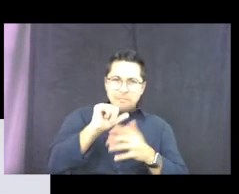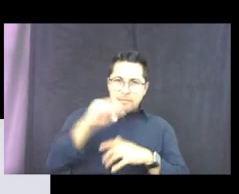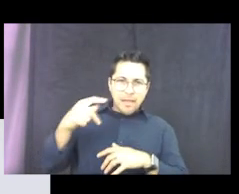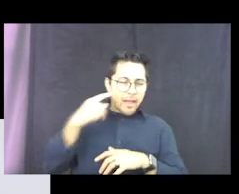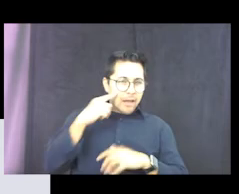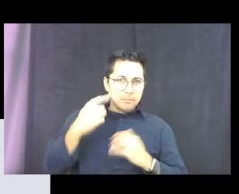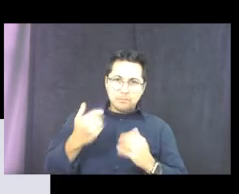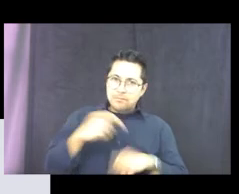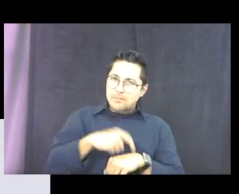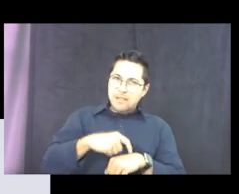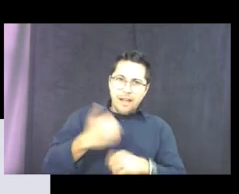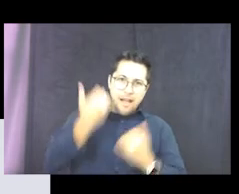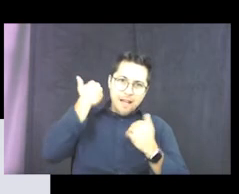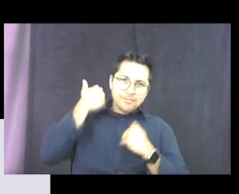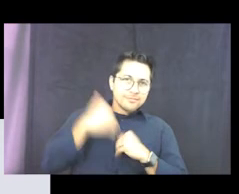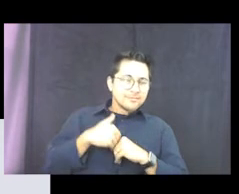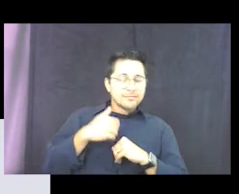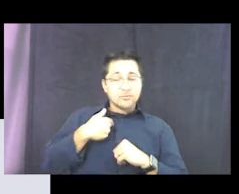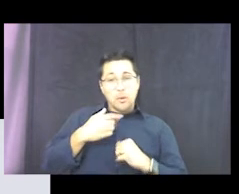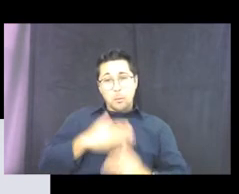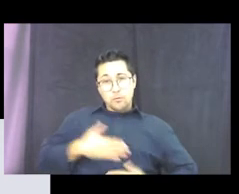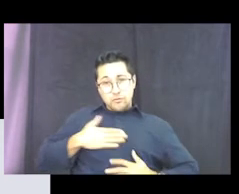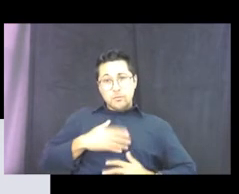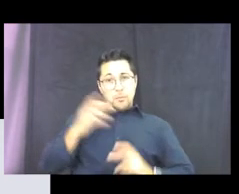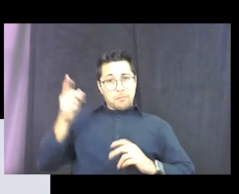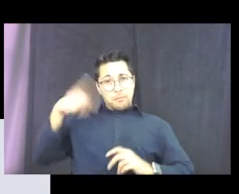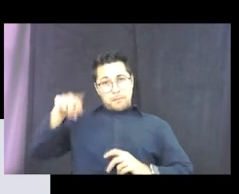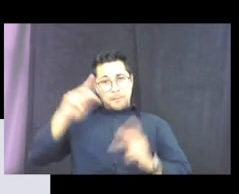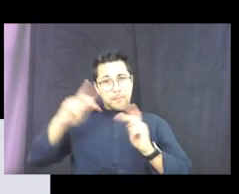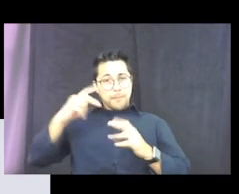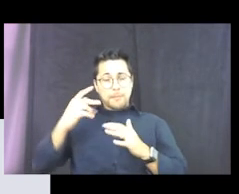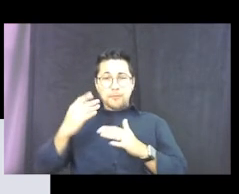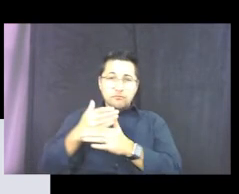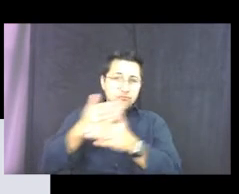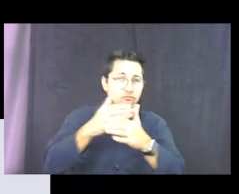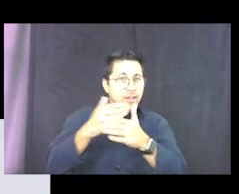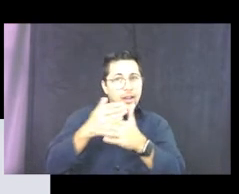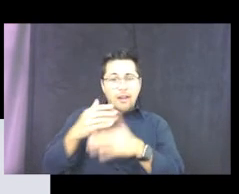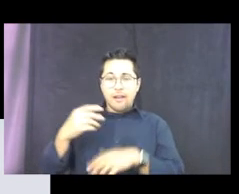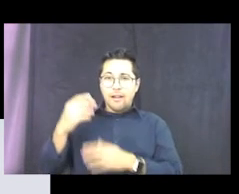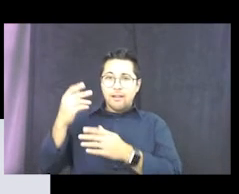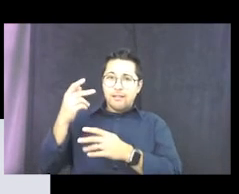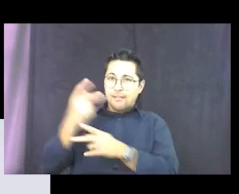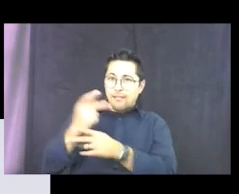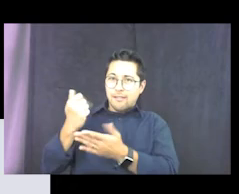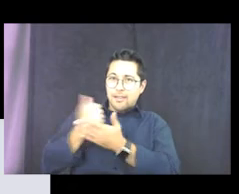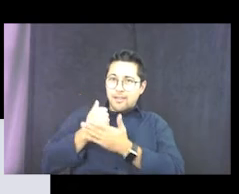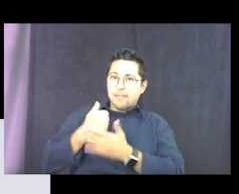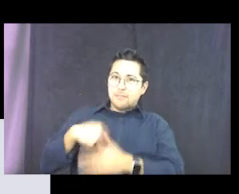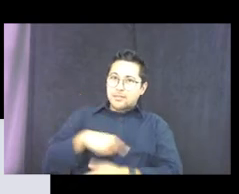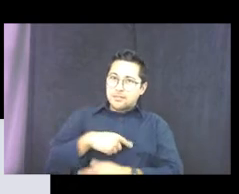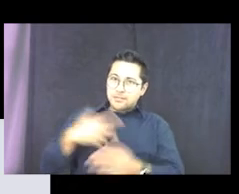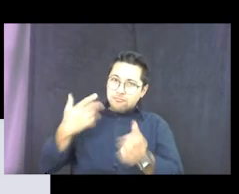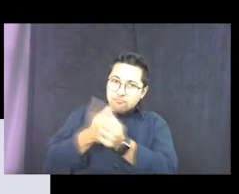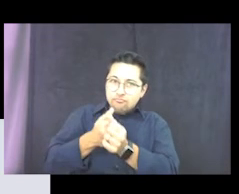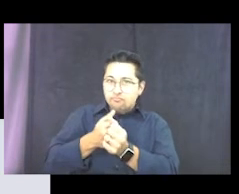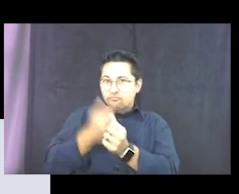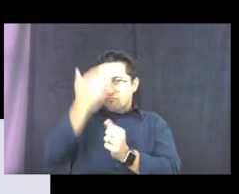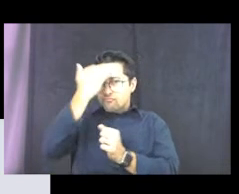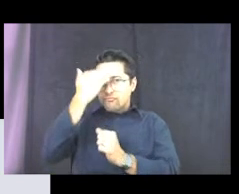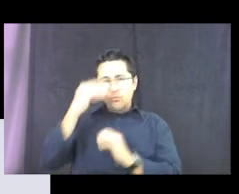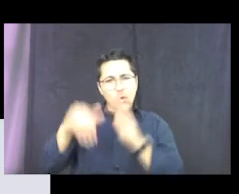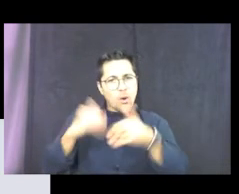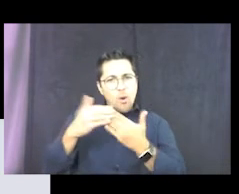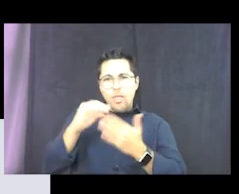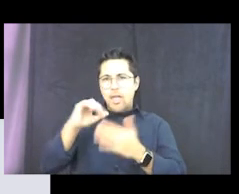we really appreciate when they share these kind of tools to keep us all updated. So all of these apps have been tried